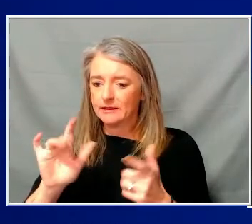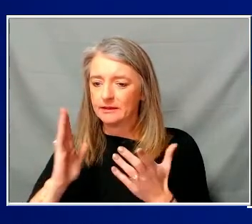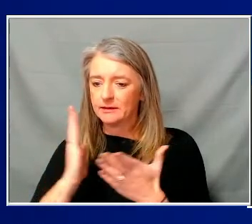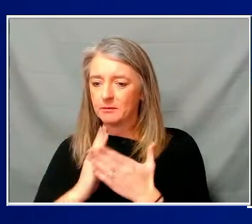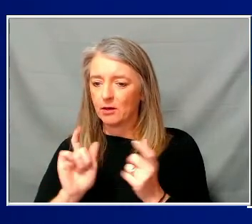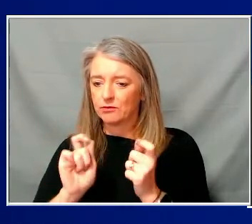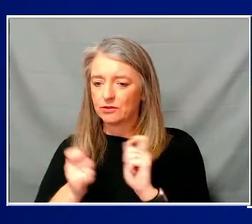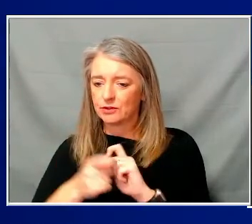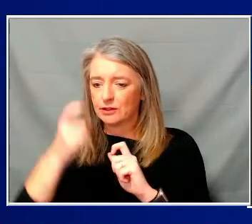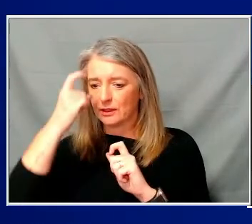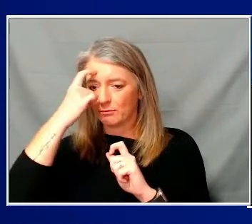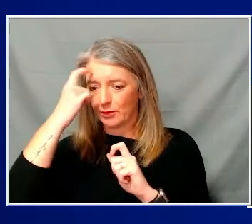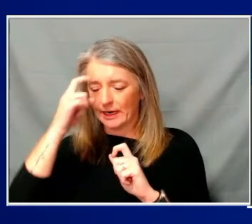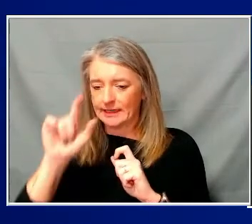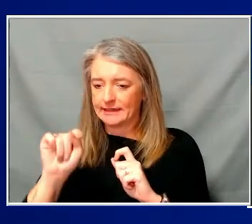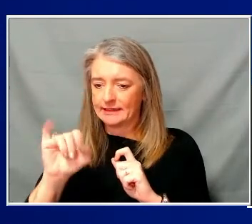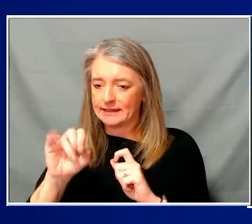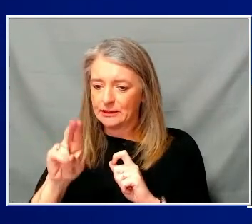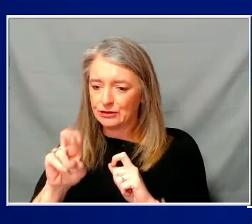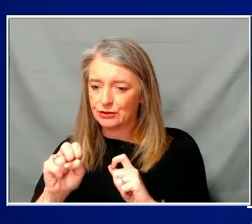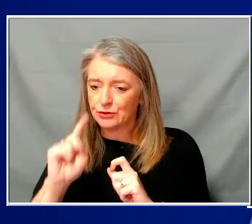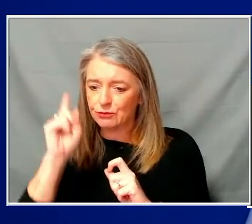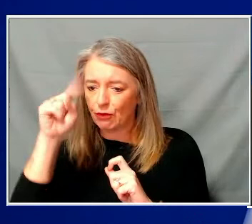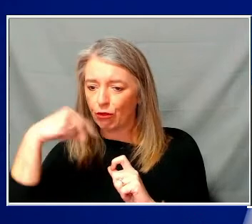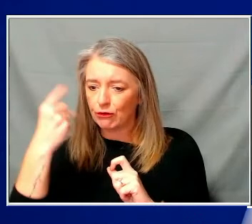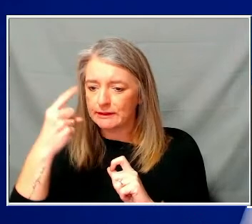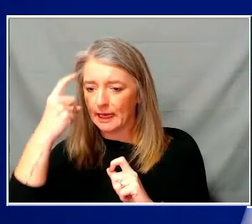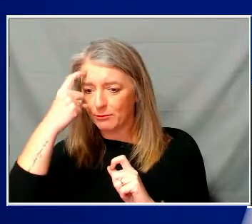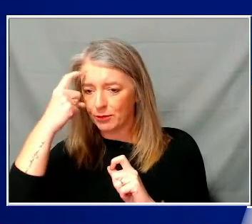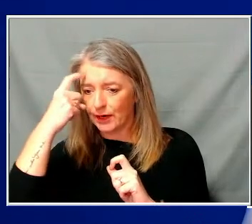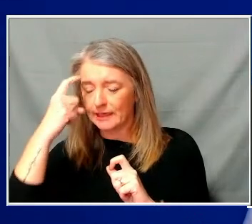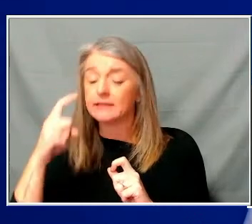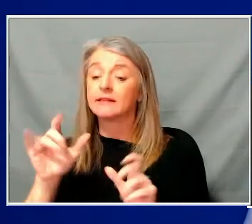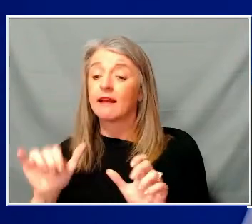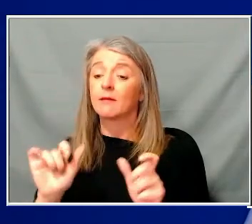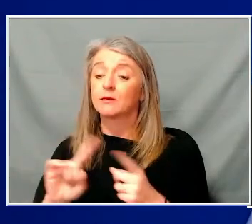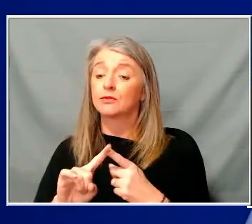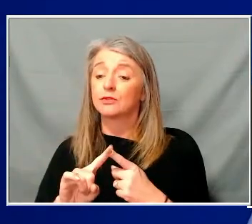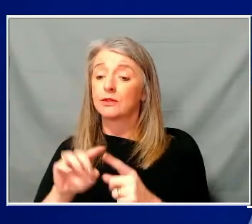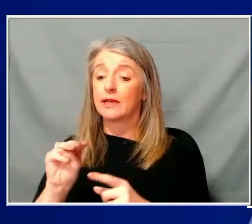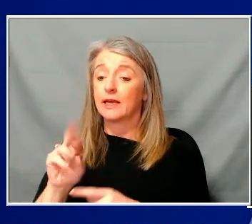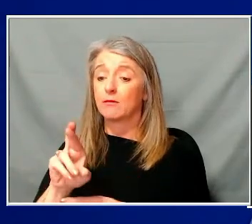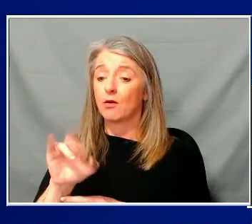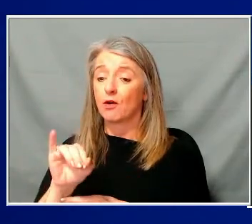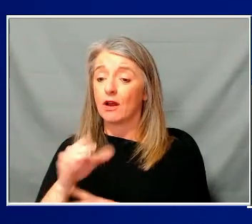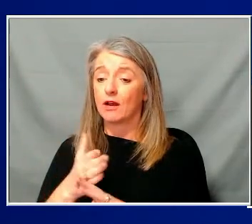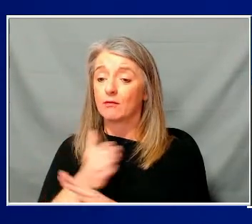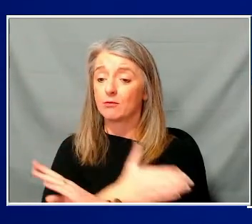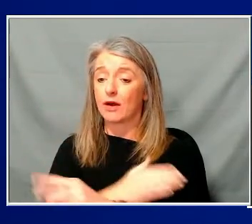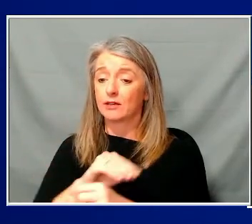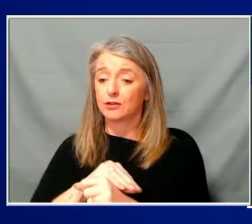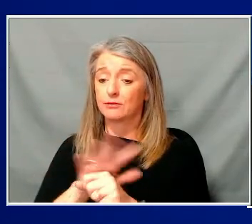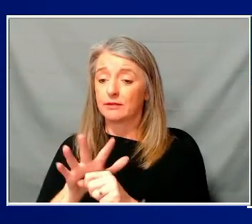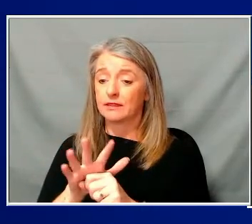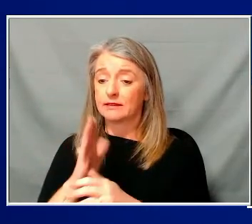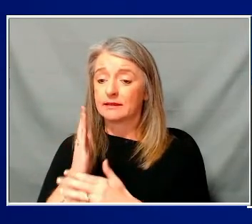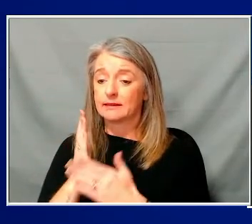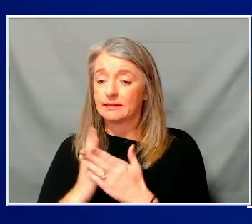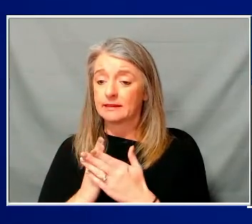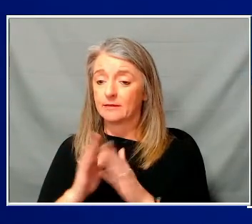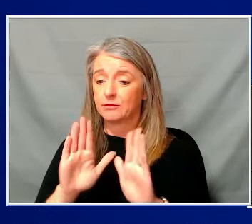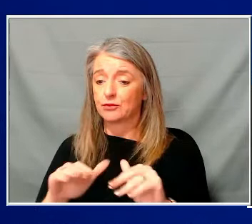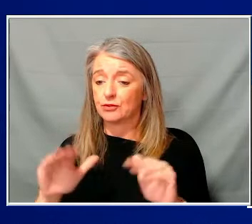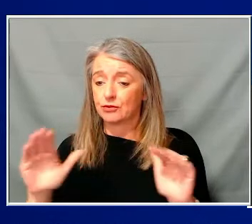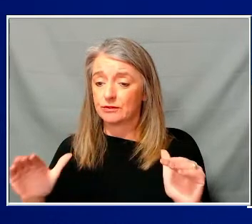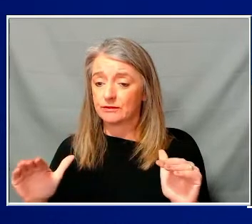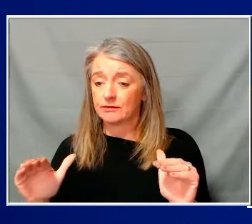brain tissue and what the brain looks like. They were able to have MRIs prior to the pandemic from some of these children. It was